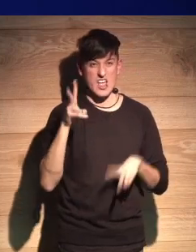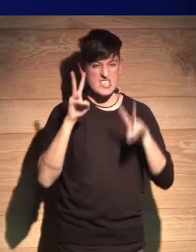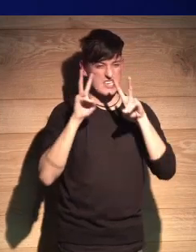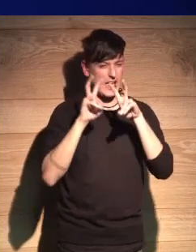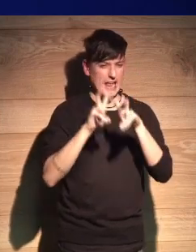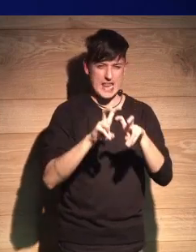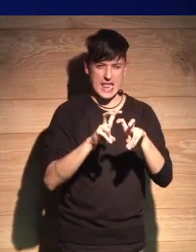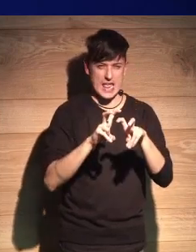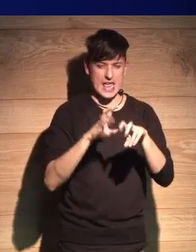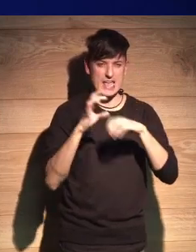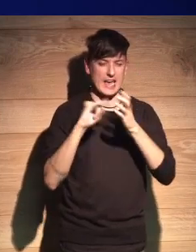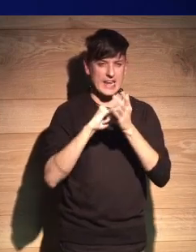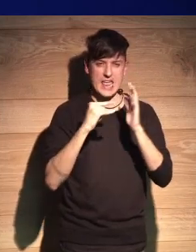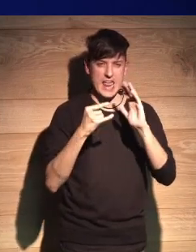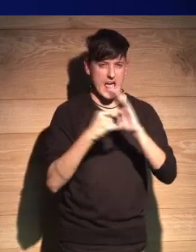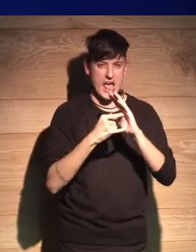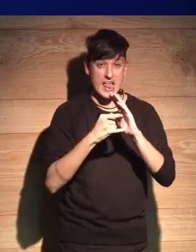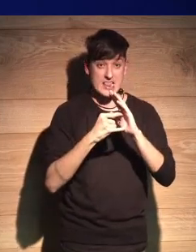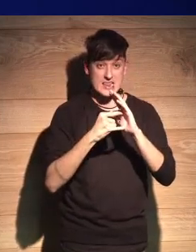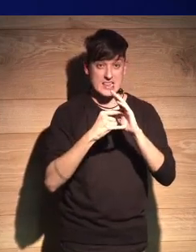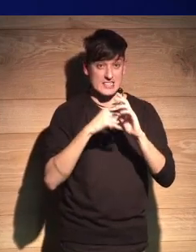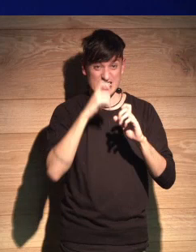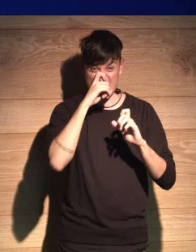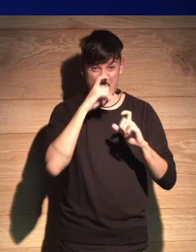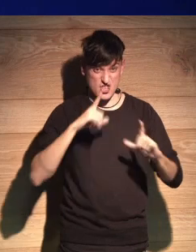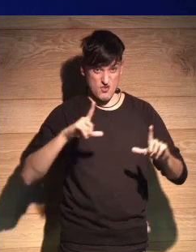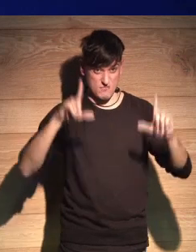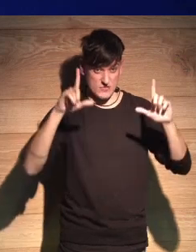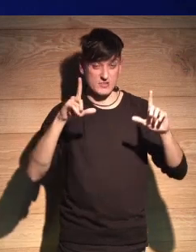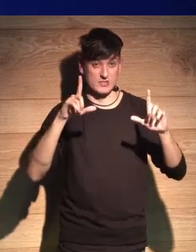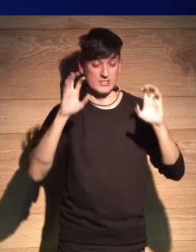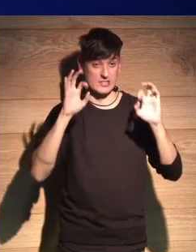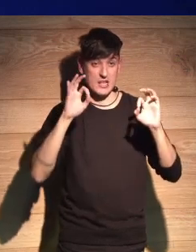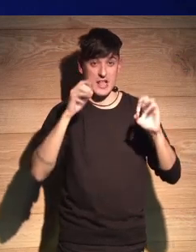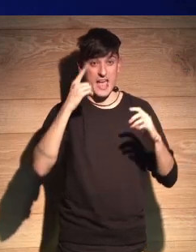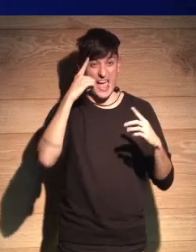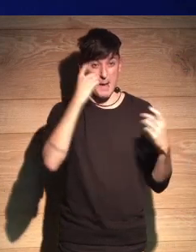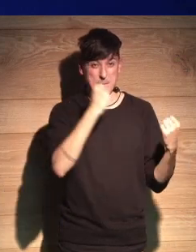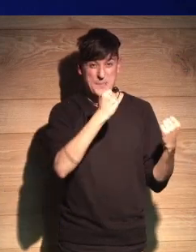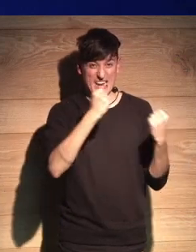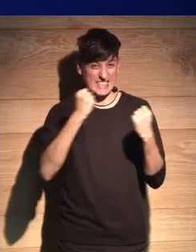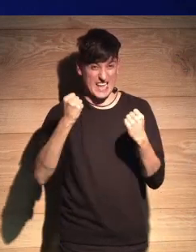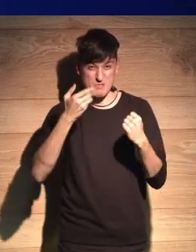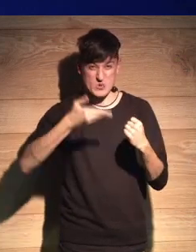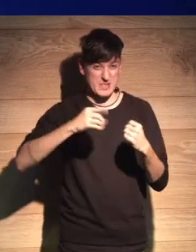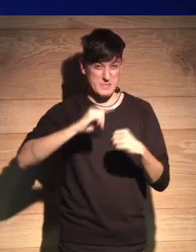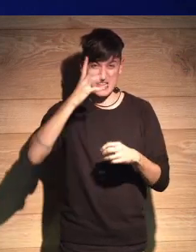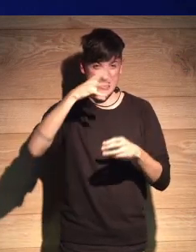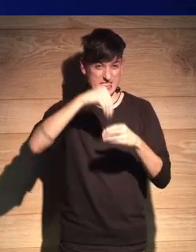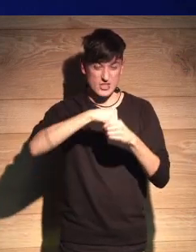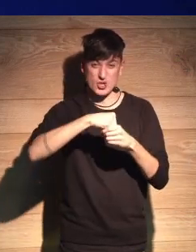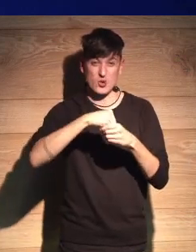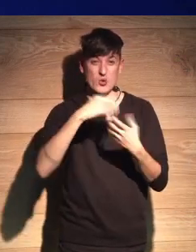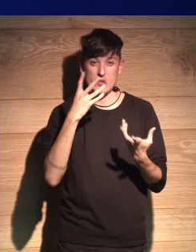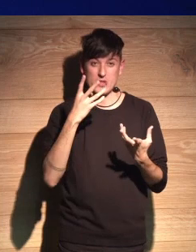She was engineer in 2018 of the Engineer of the Year. She's one of the greatest experts in